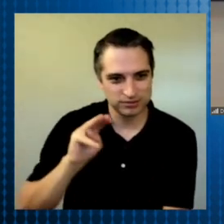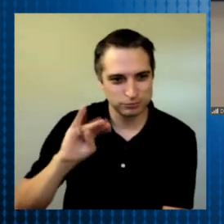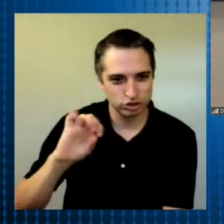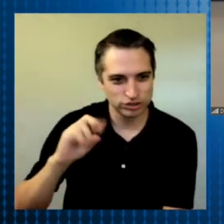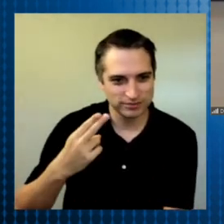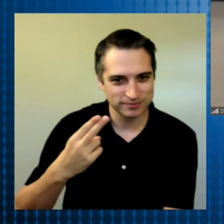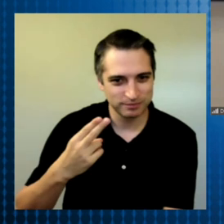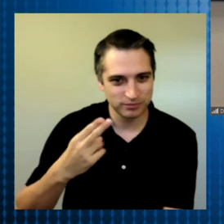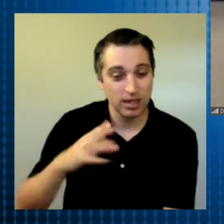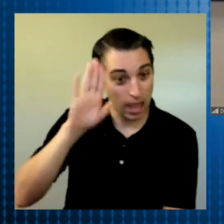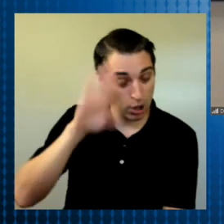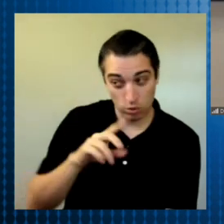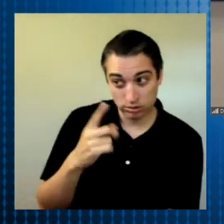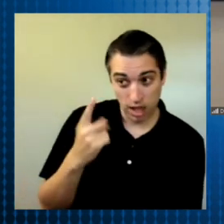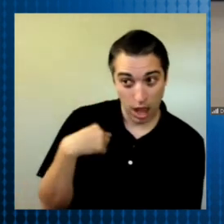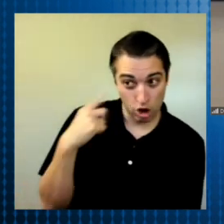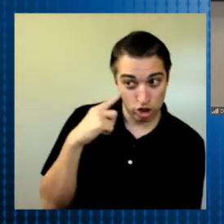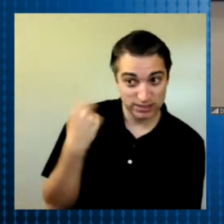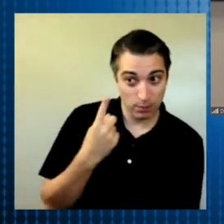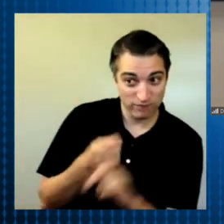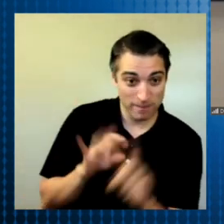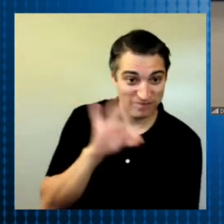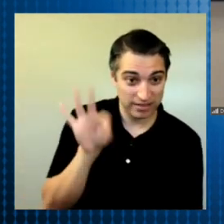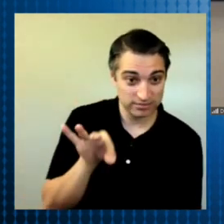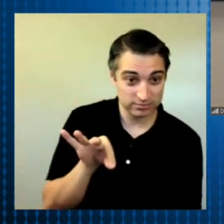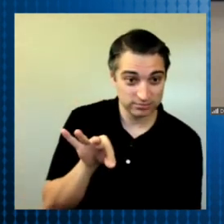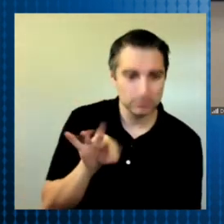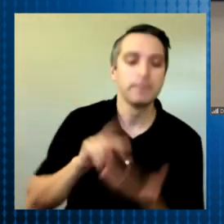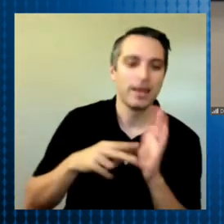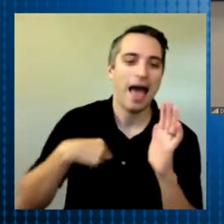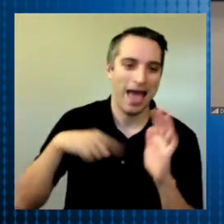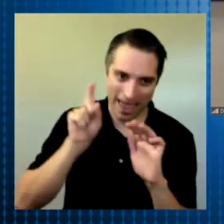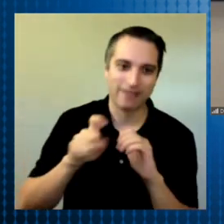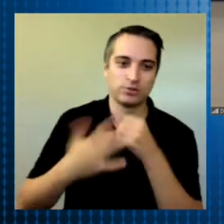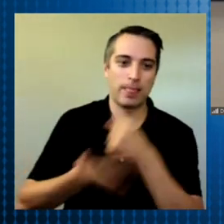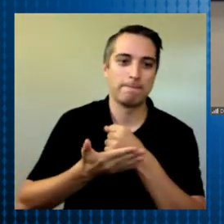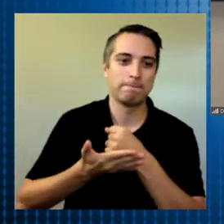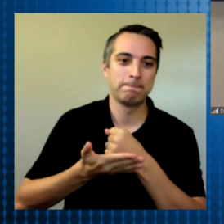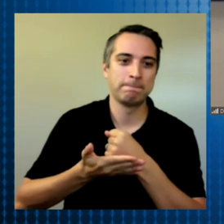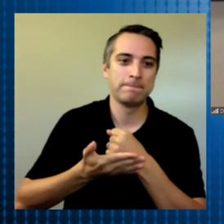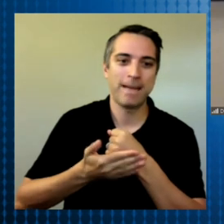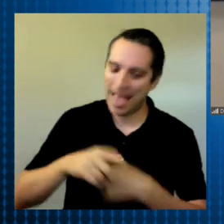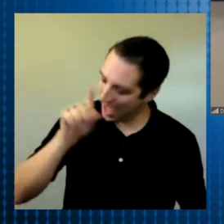I get a word that somebody's from Flint, I got to do something. I got to help. I got to try to help